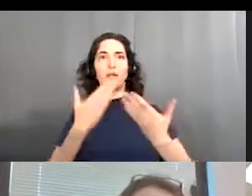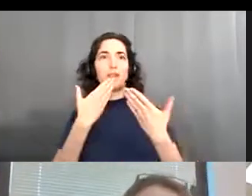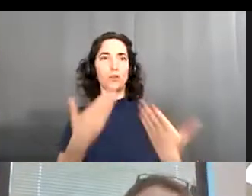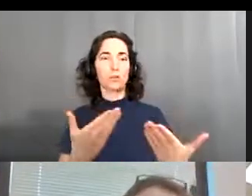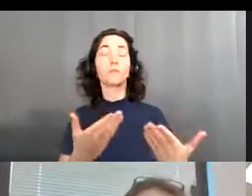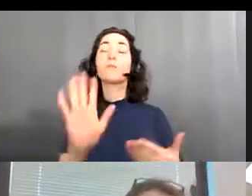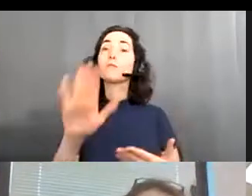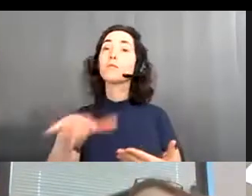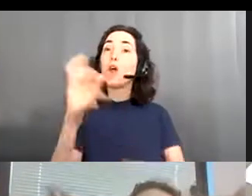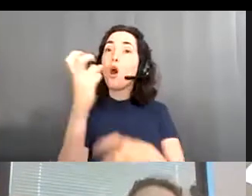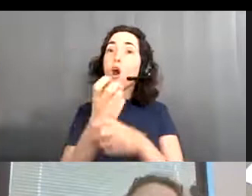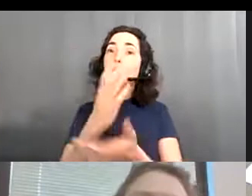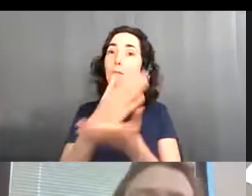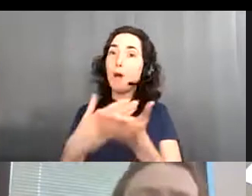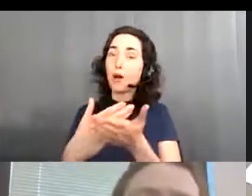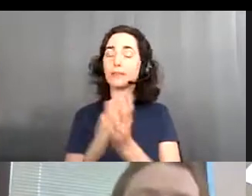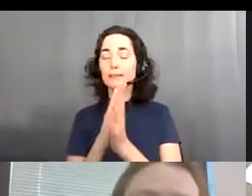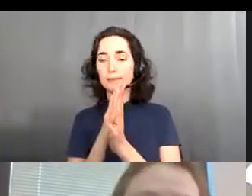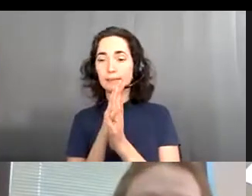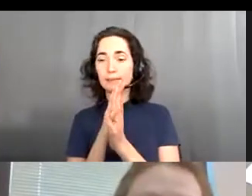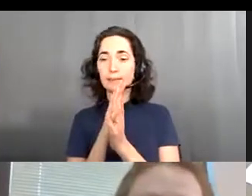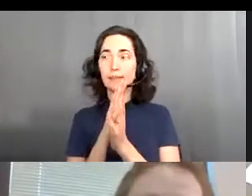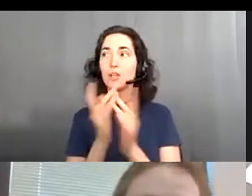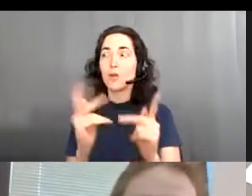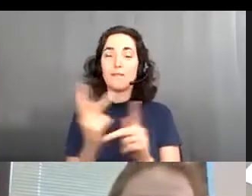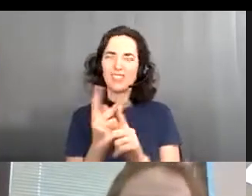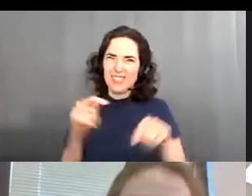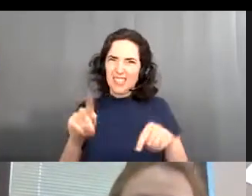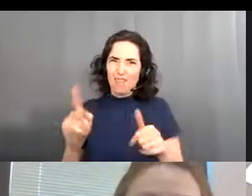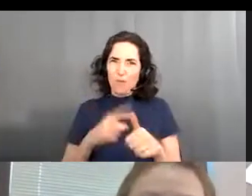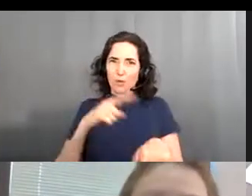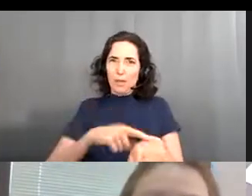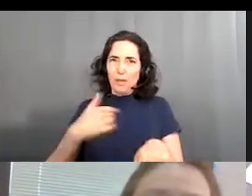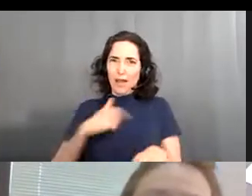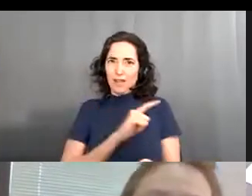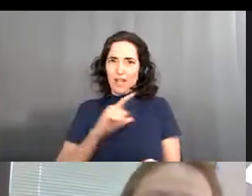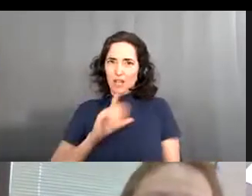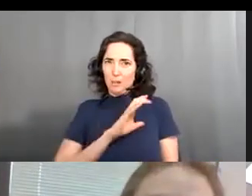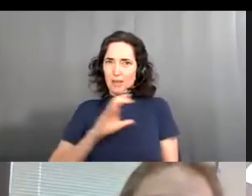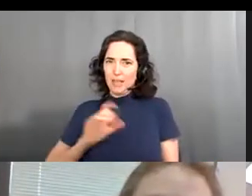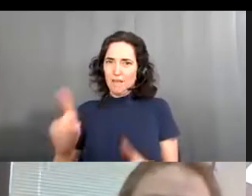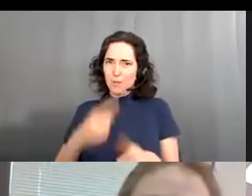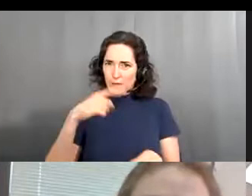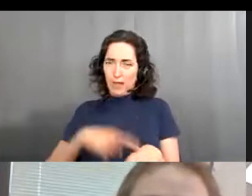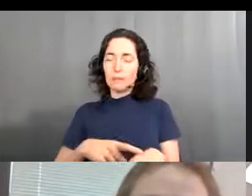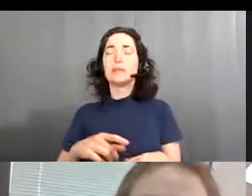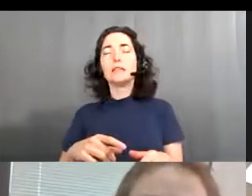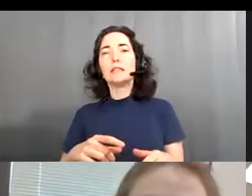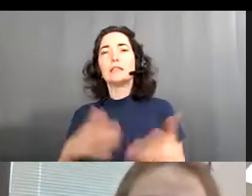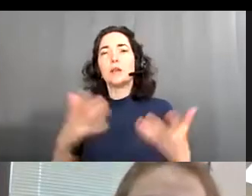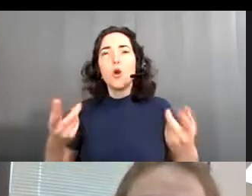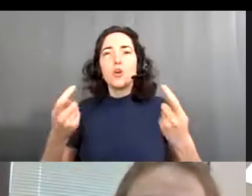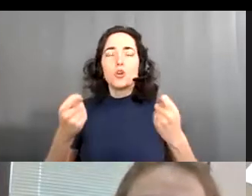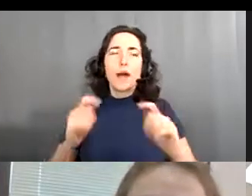is trying to figure out, and again, this is the first time that we've had a legislative committee, trying to figure out how we